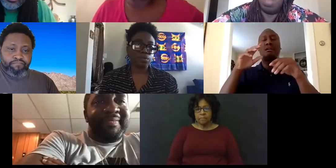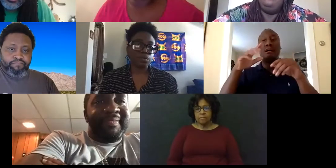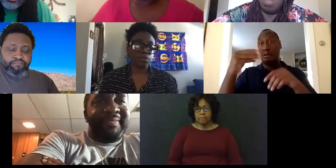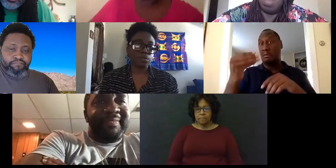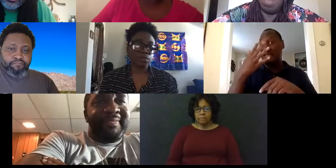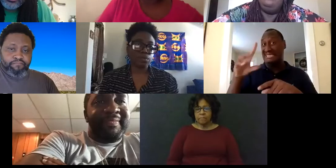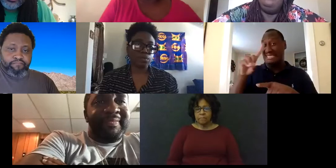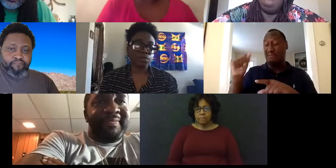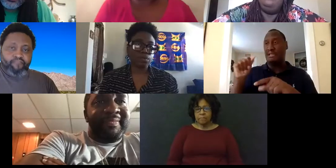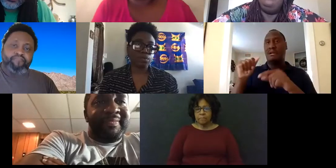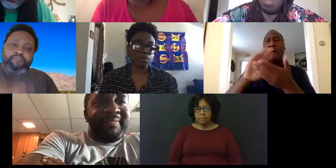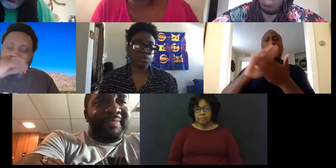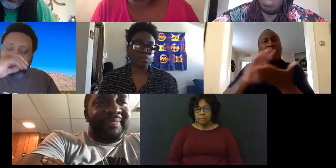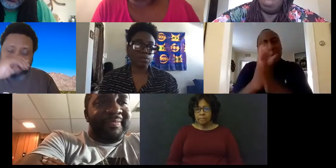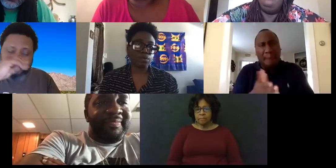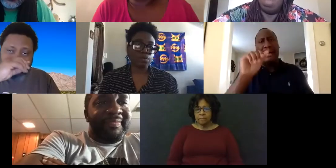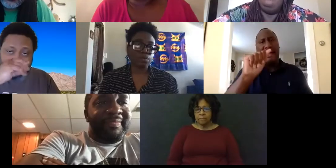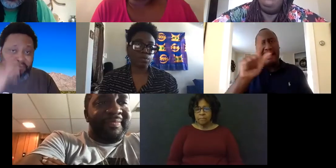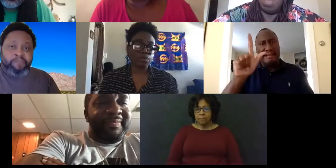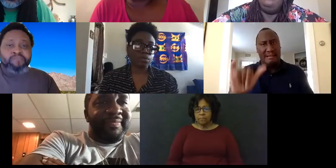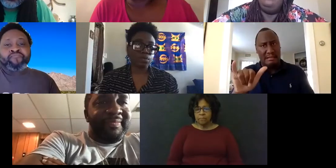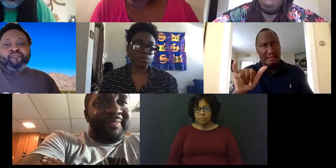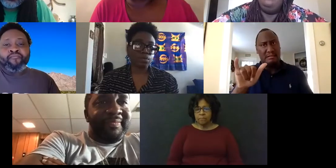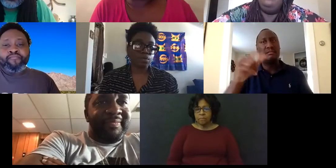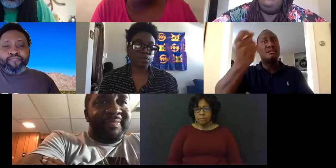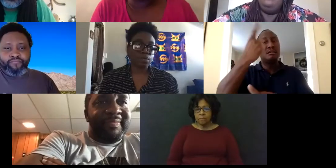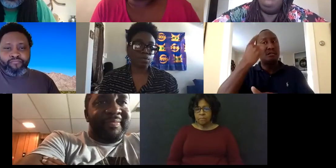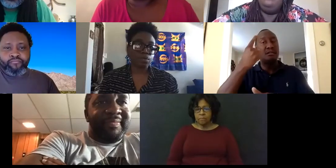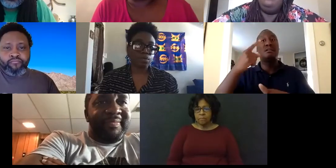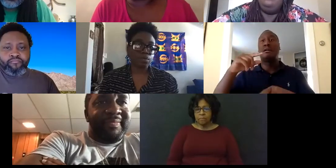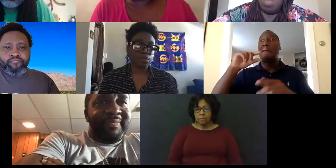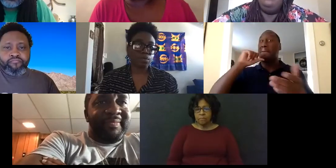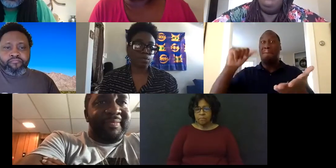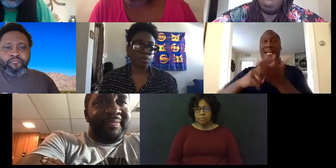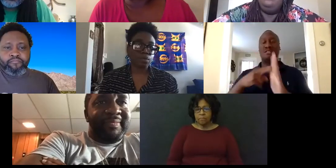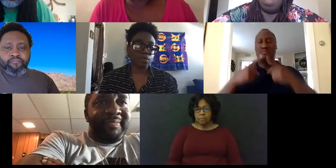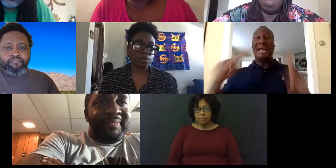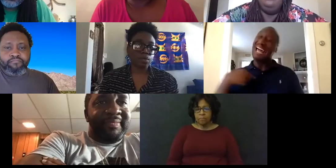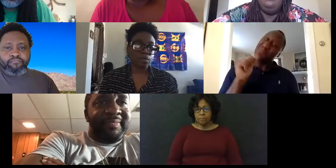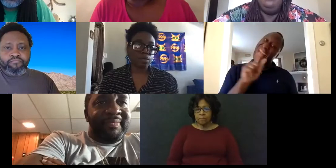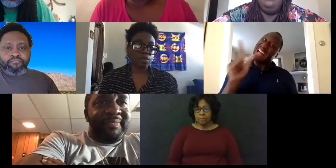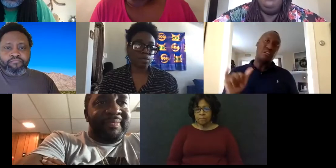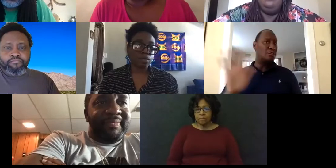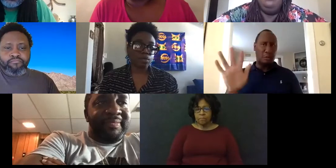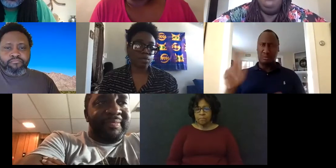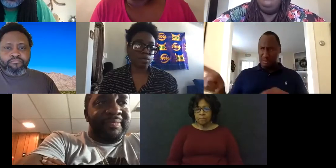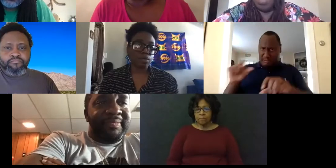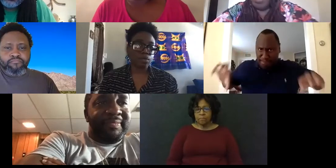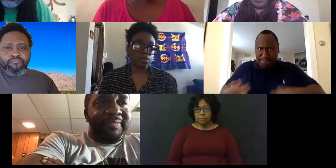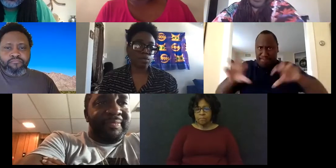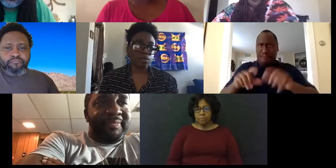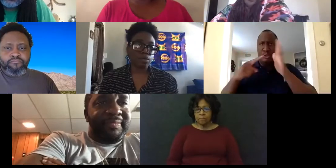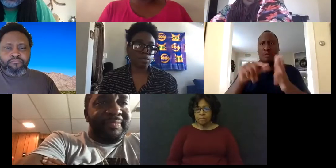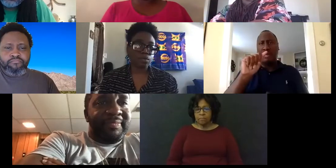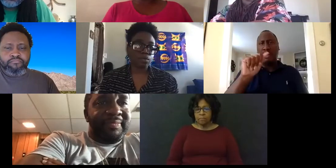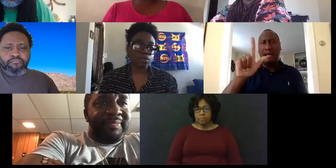Yeah, I just wanted to add that with people are white disabled, they can become our allies. You know, that doesn't